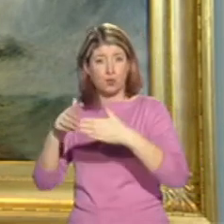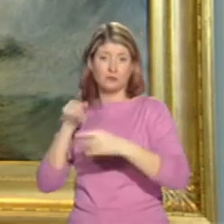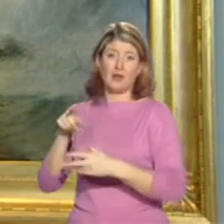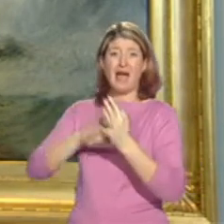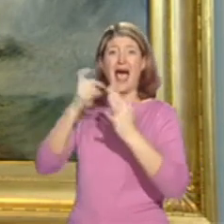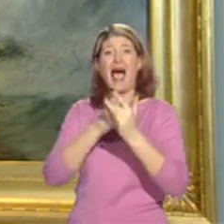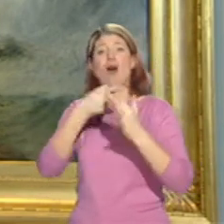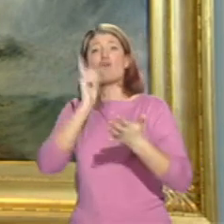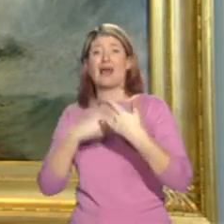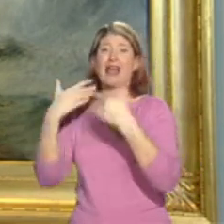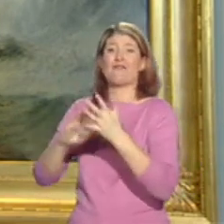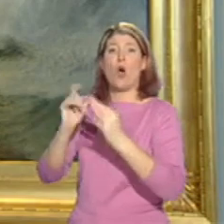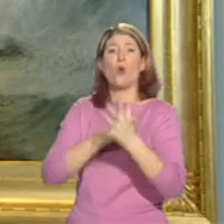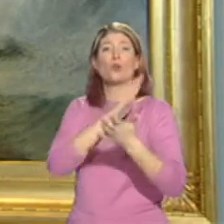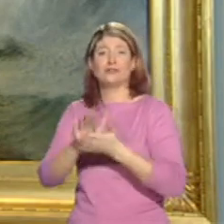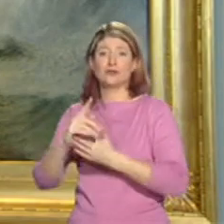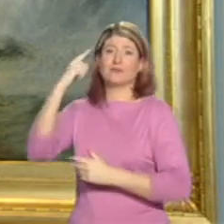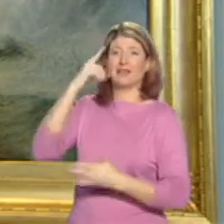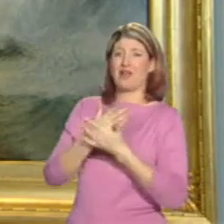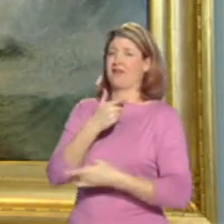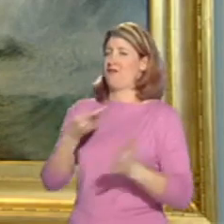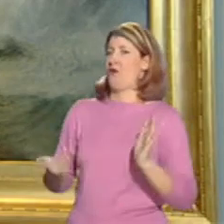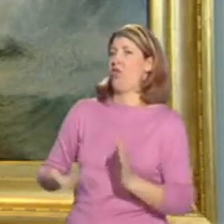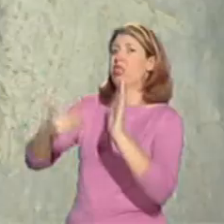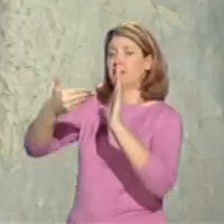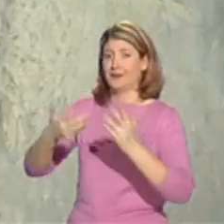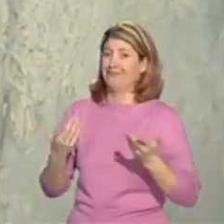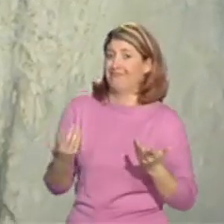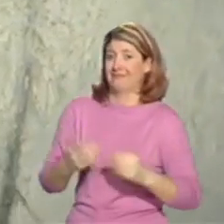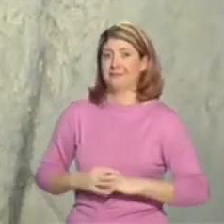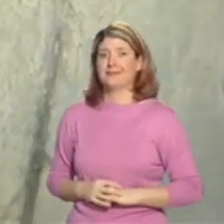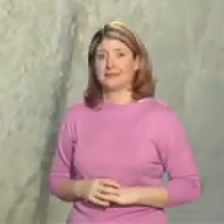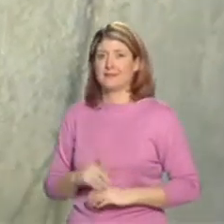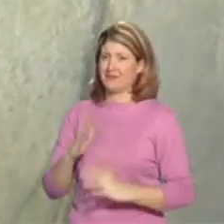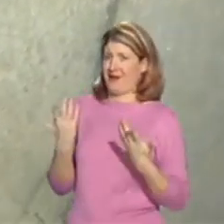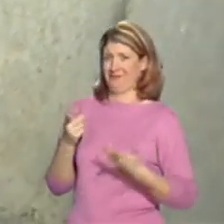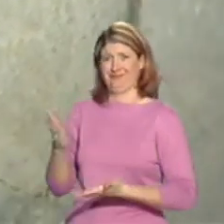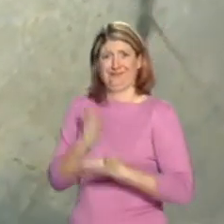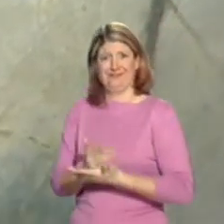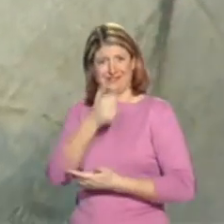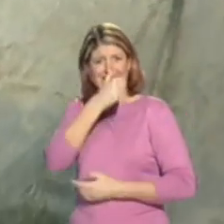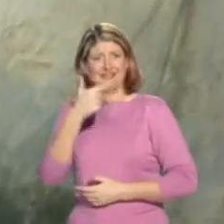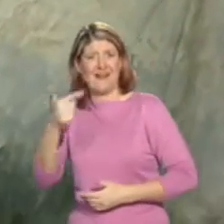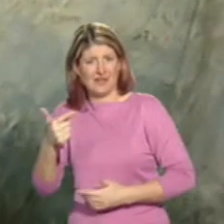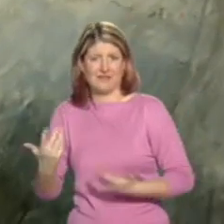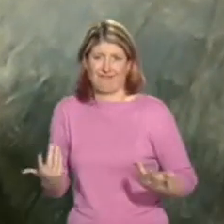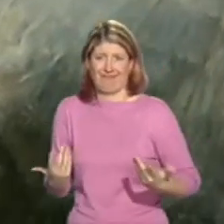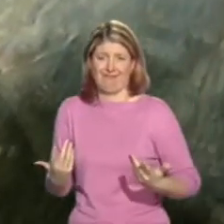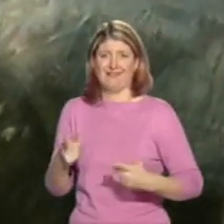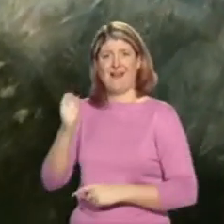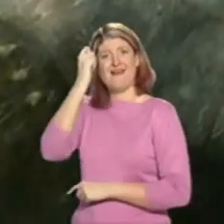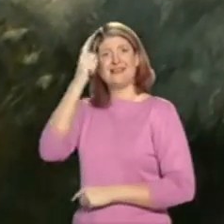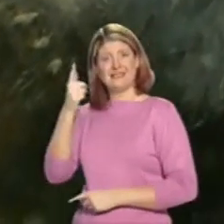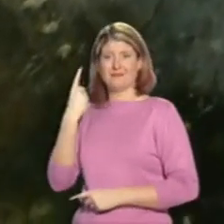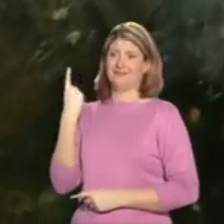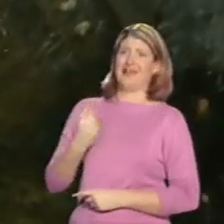Harwich, and it's led some people to assume that Turner is making this up. But there is also the added fact that he's 67 at the time, and the idea of a